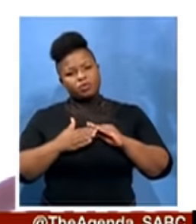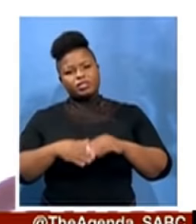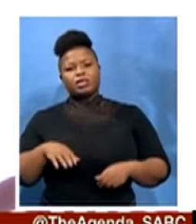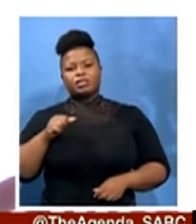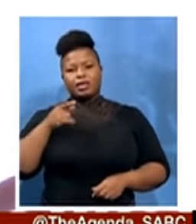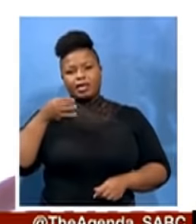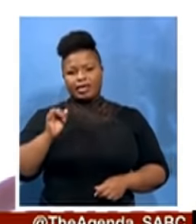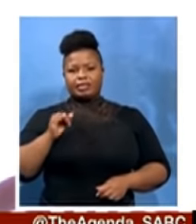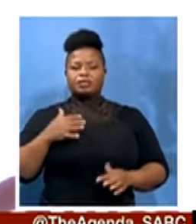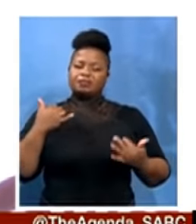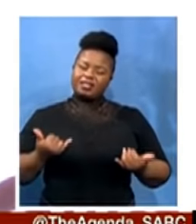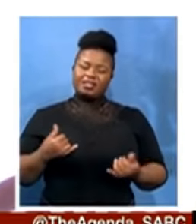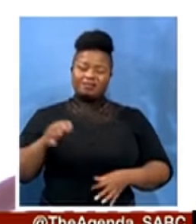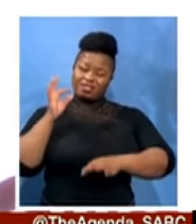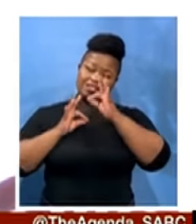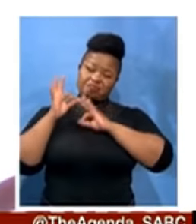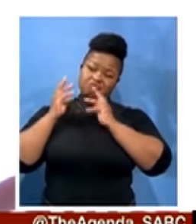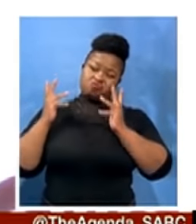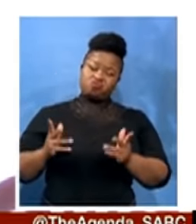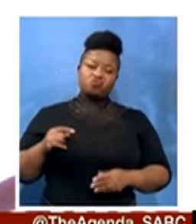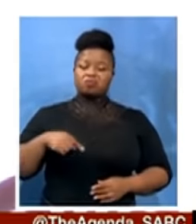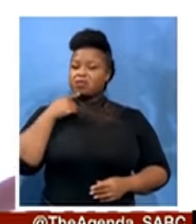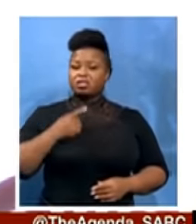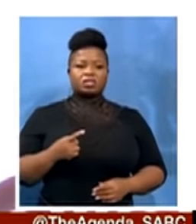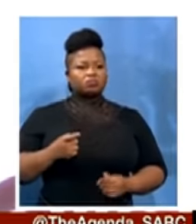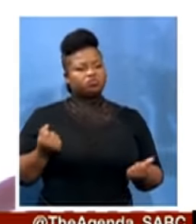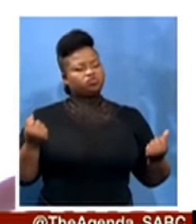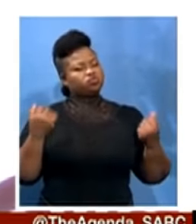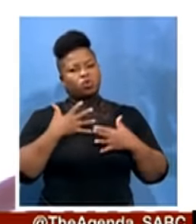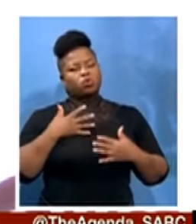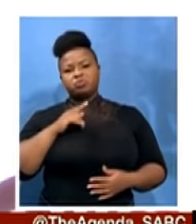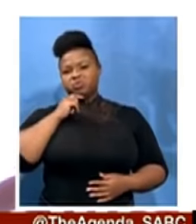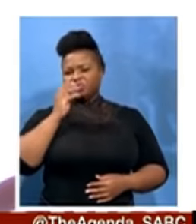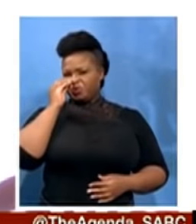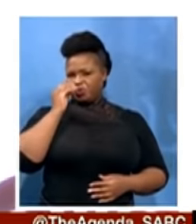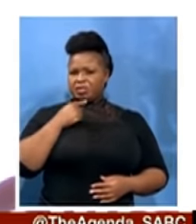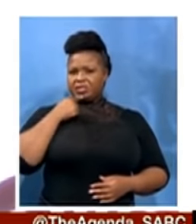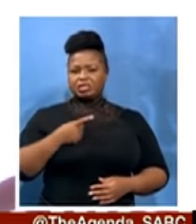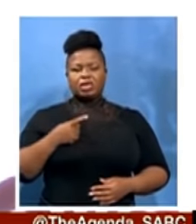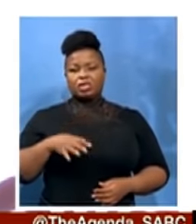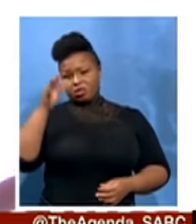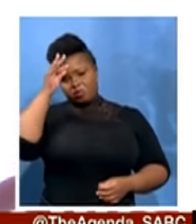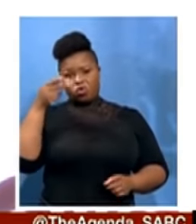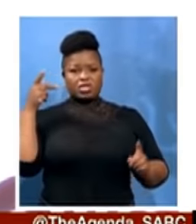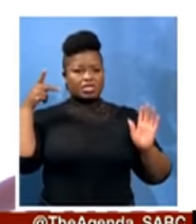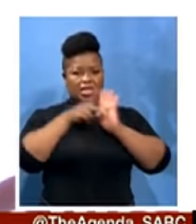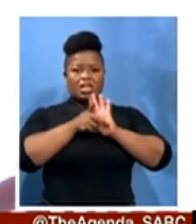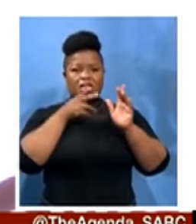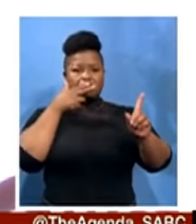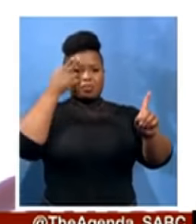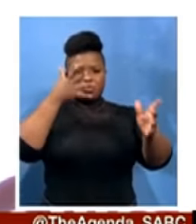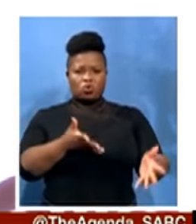that they are very shocked about the news that he will be killed in allegations of being involved in a